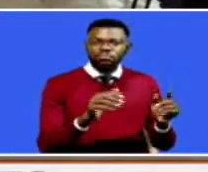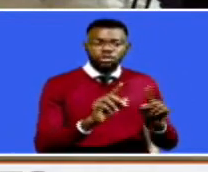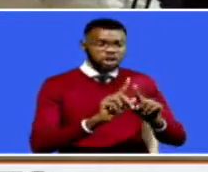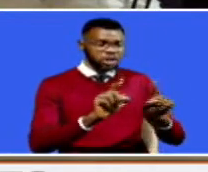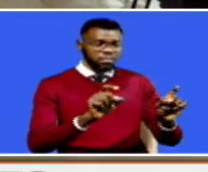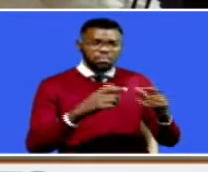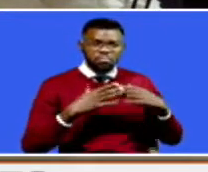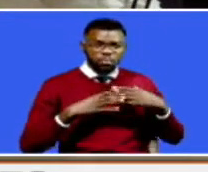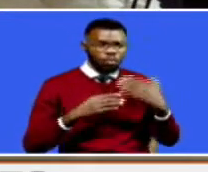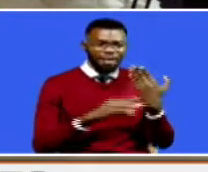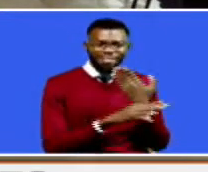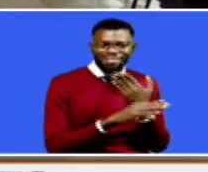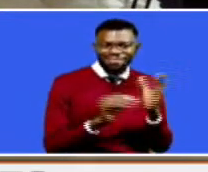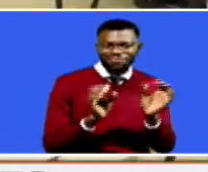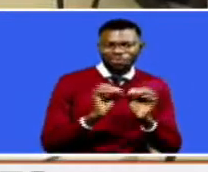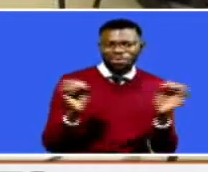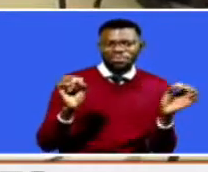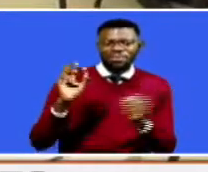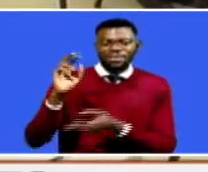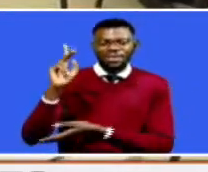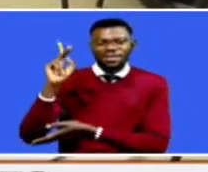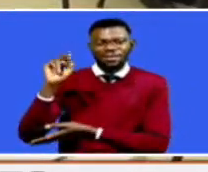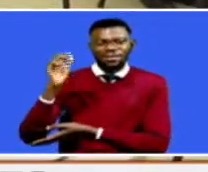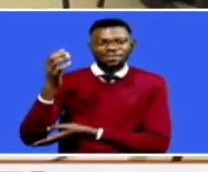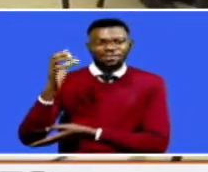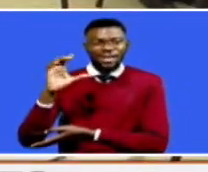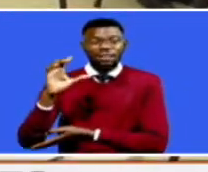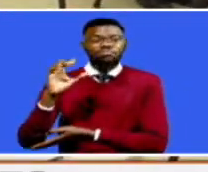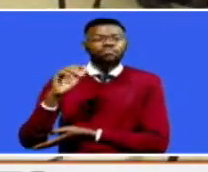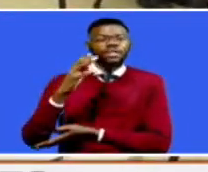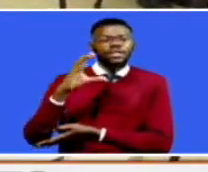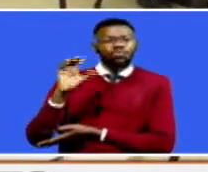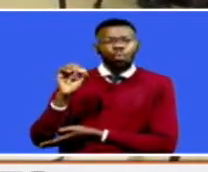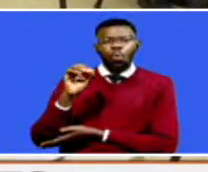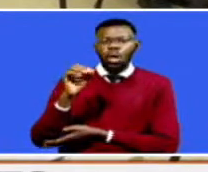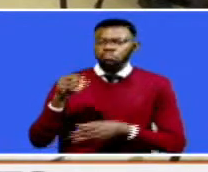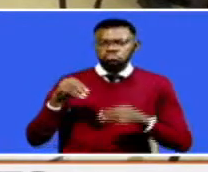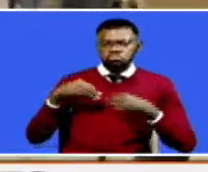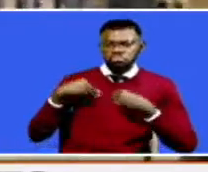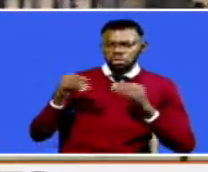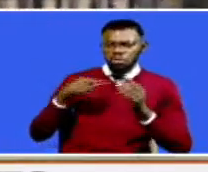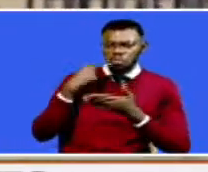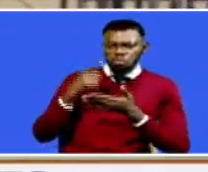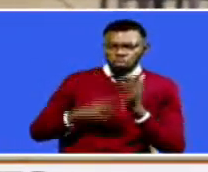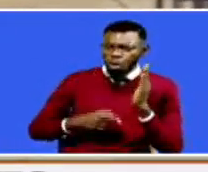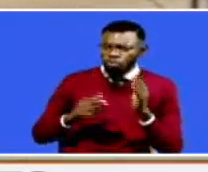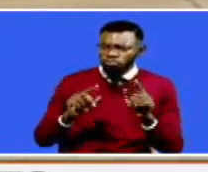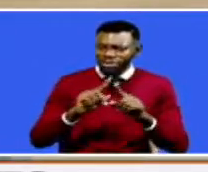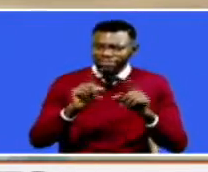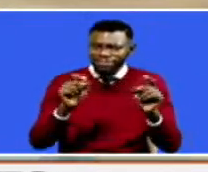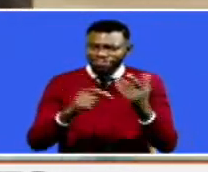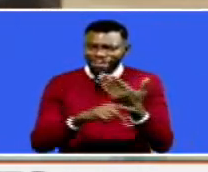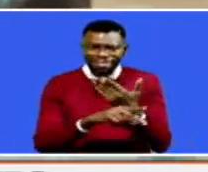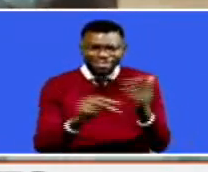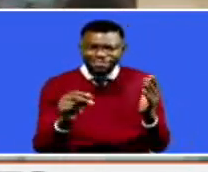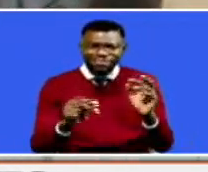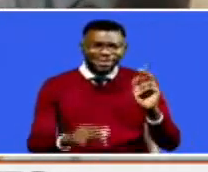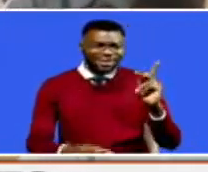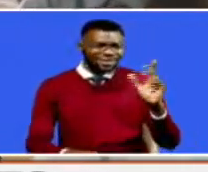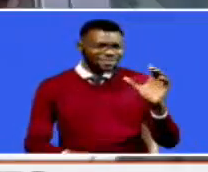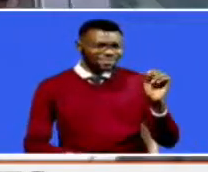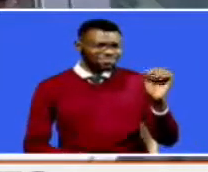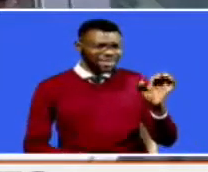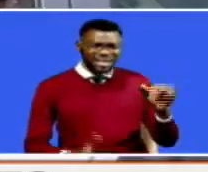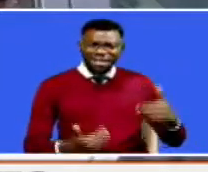exams, with NEC Chief Executive Officer David Njengere dismissing claims of any leakage in the ongoing KCSE exams.